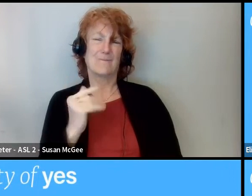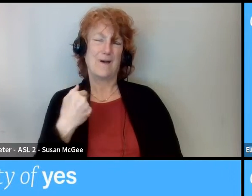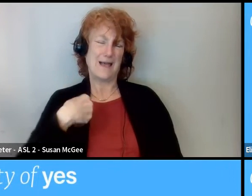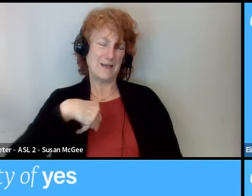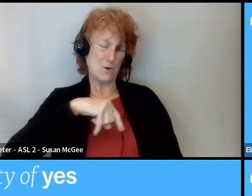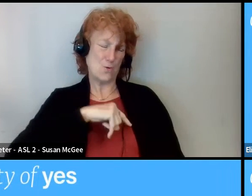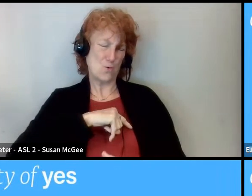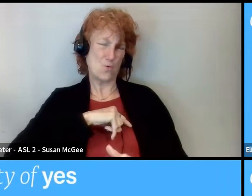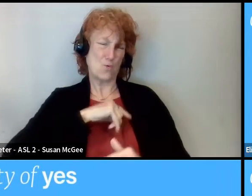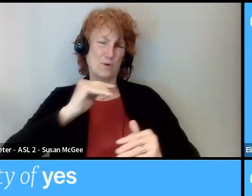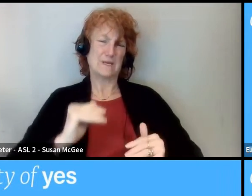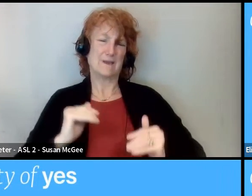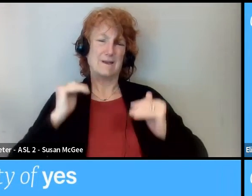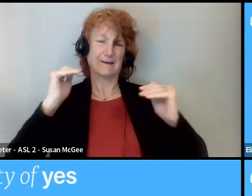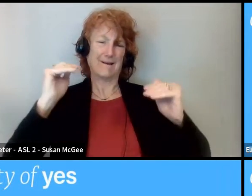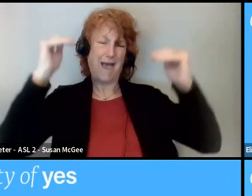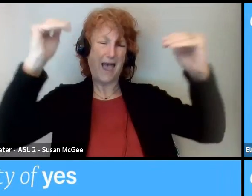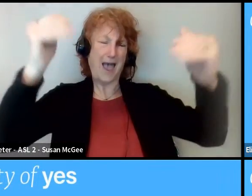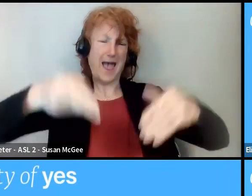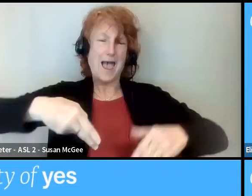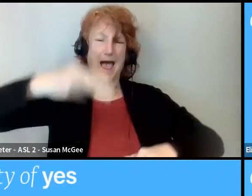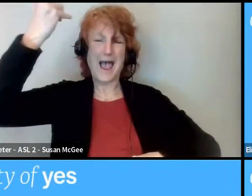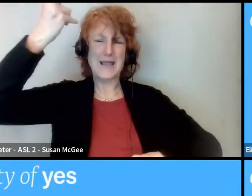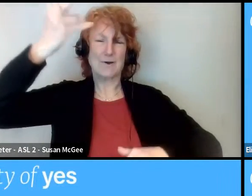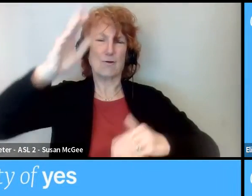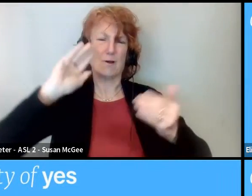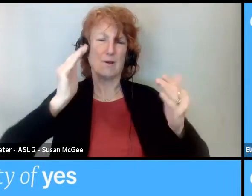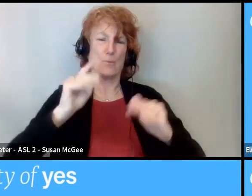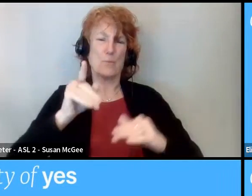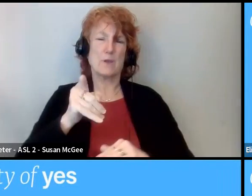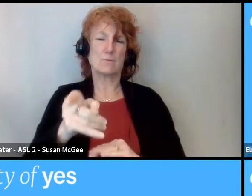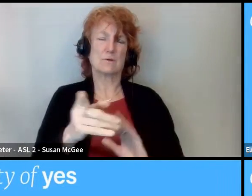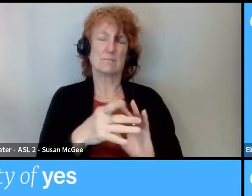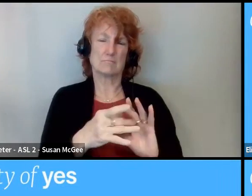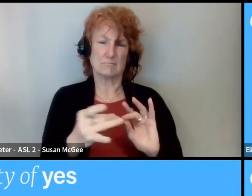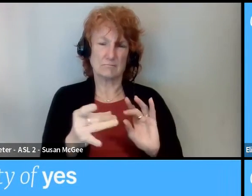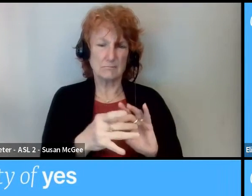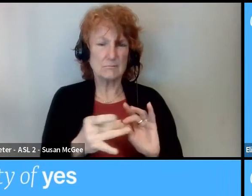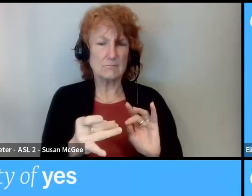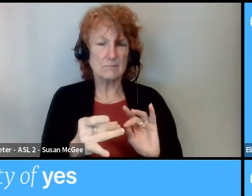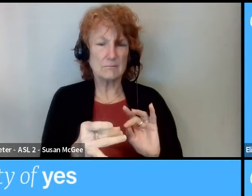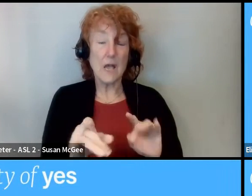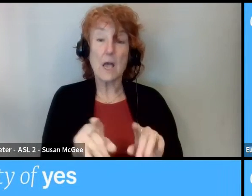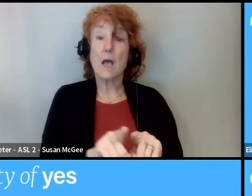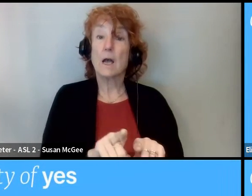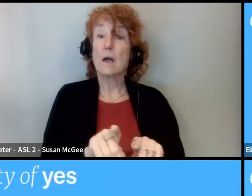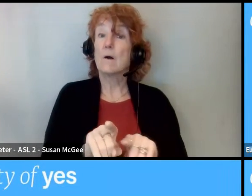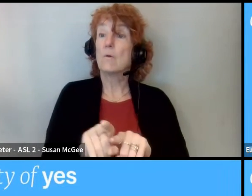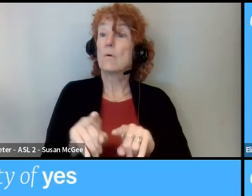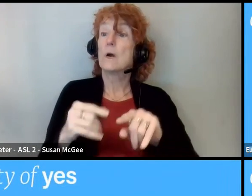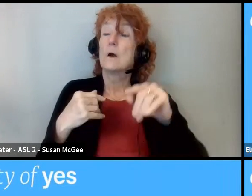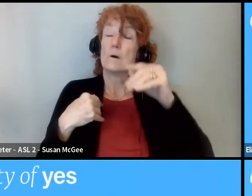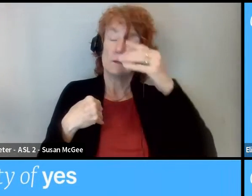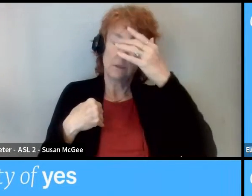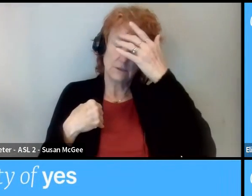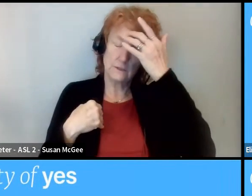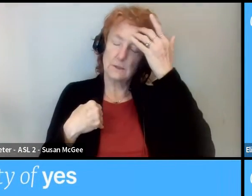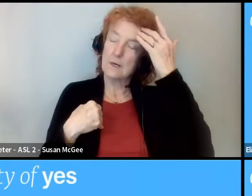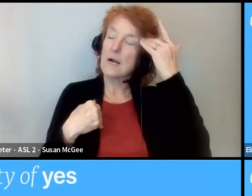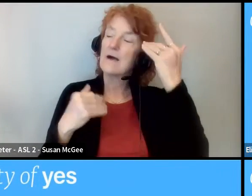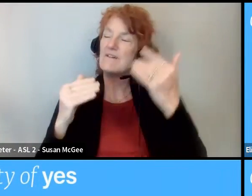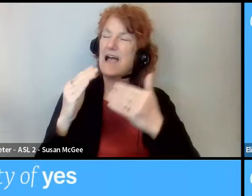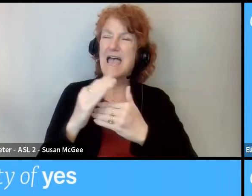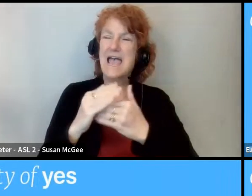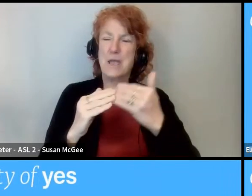you're talking about right now? And we also have at another station, Morris Park, in our community board, a building